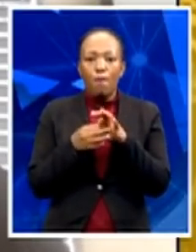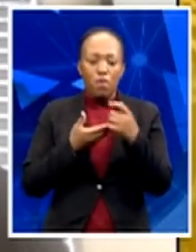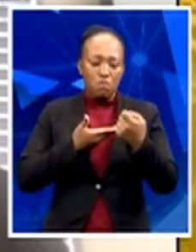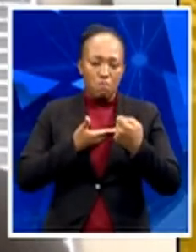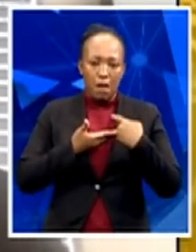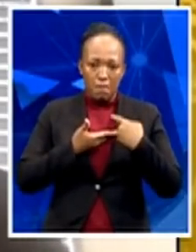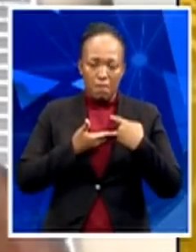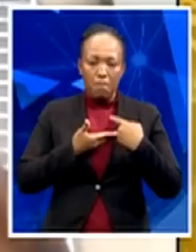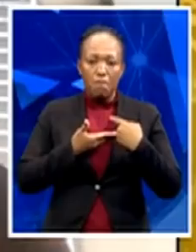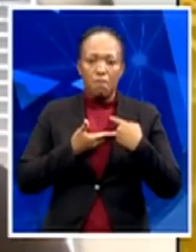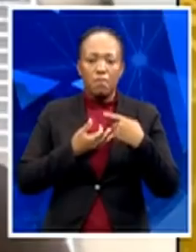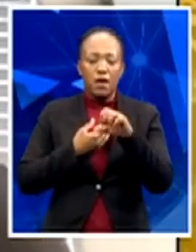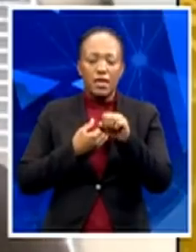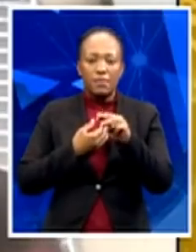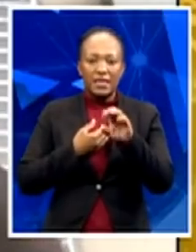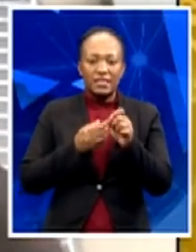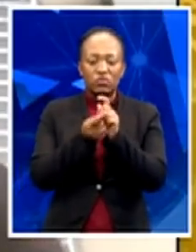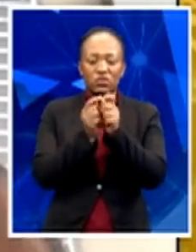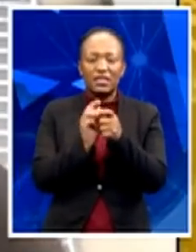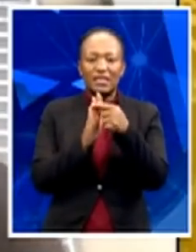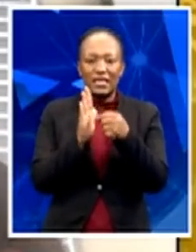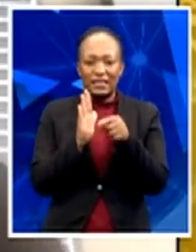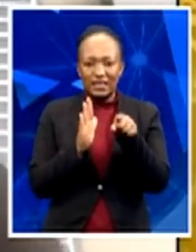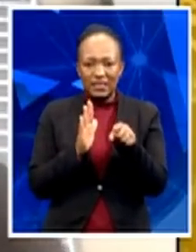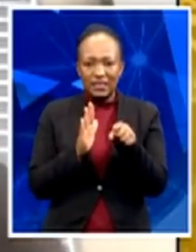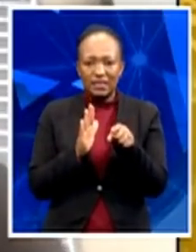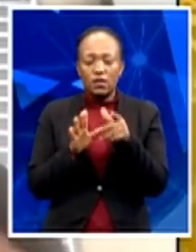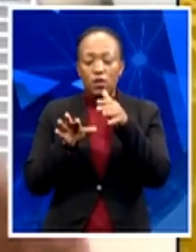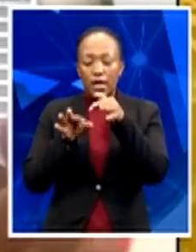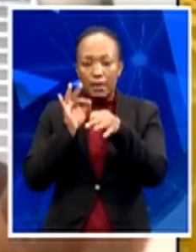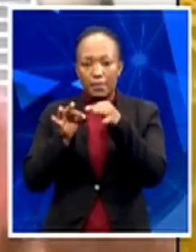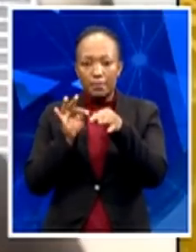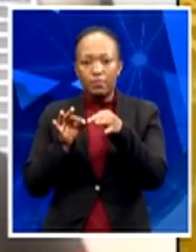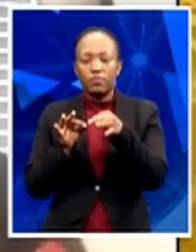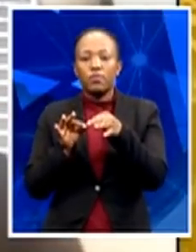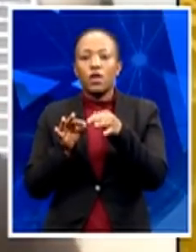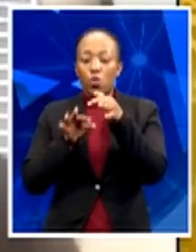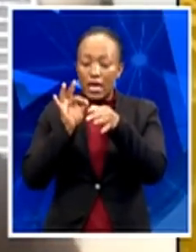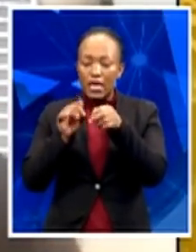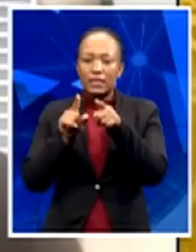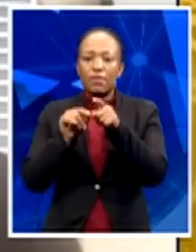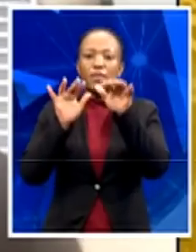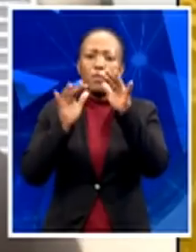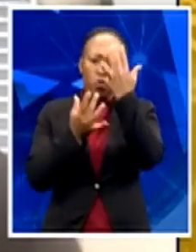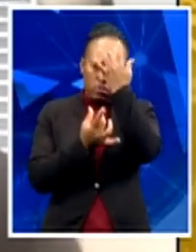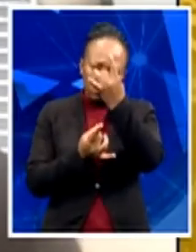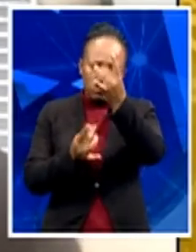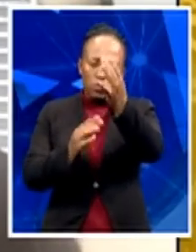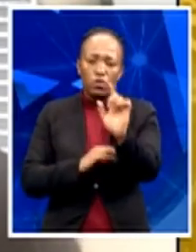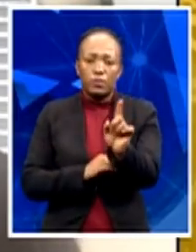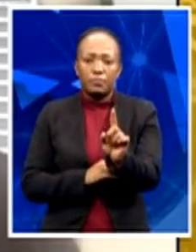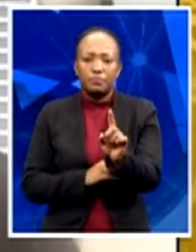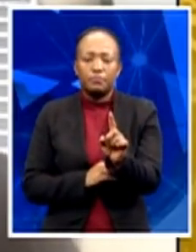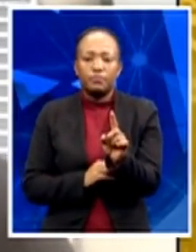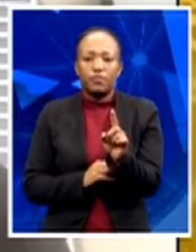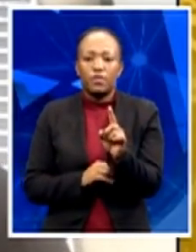date. The explanation that we would need to give you and the public is that, firstly, when we started the rollout, especially on the